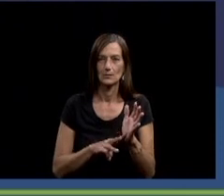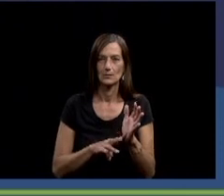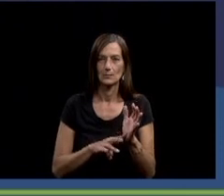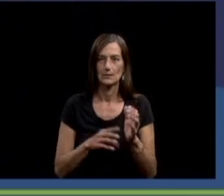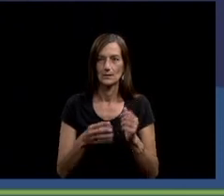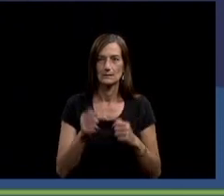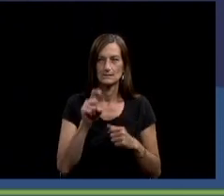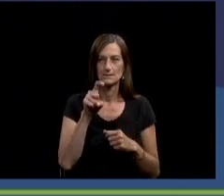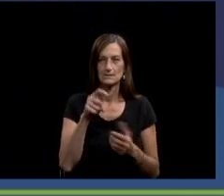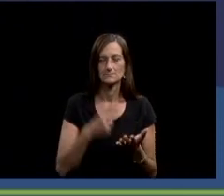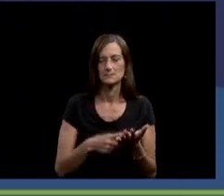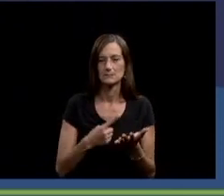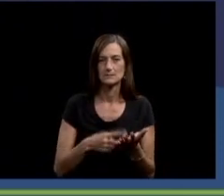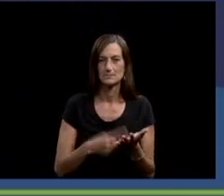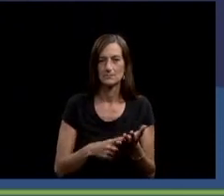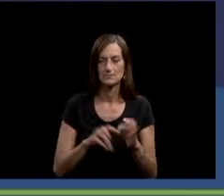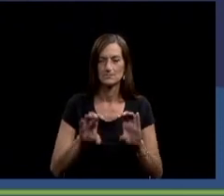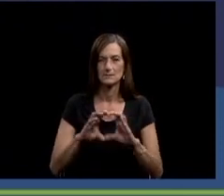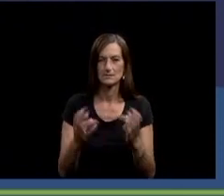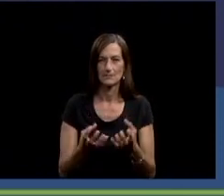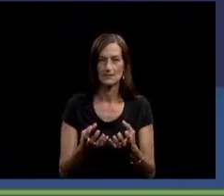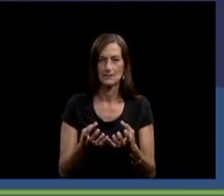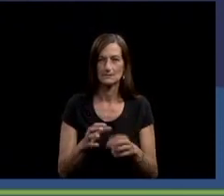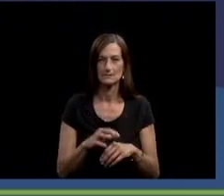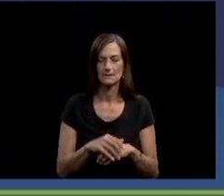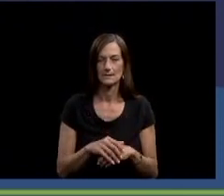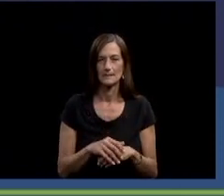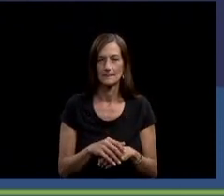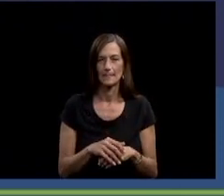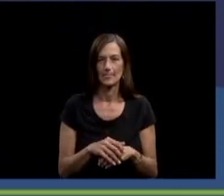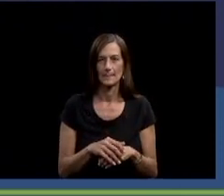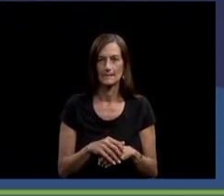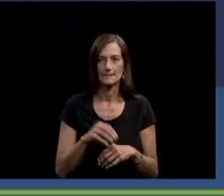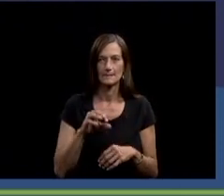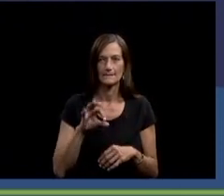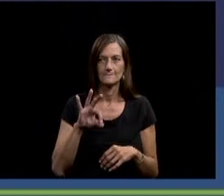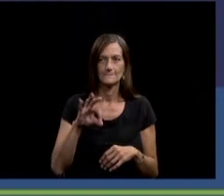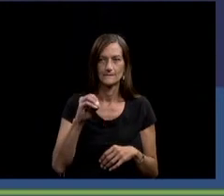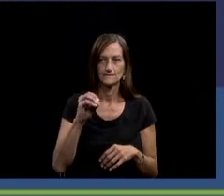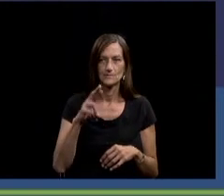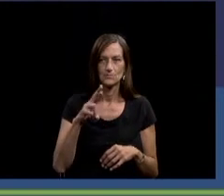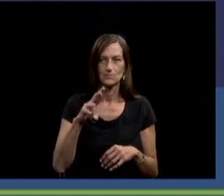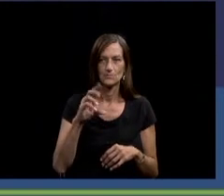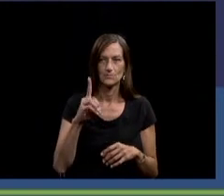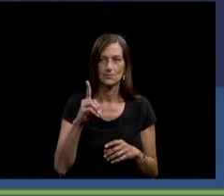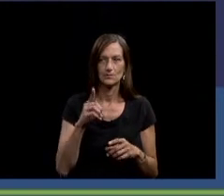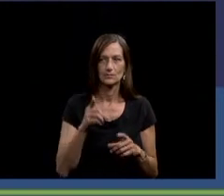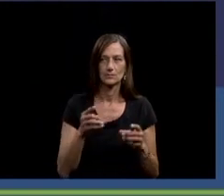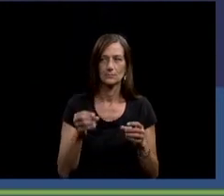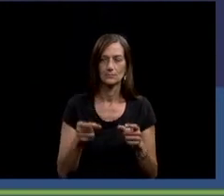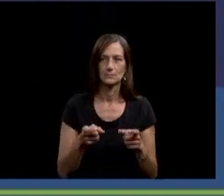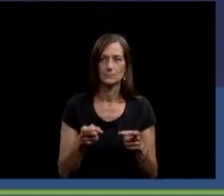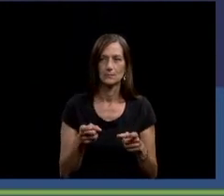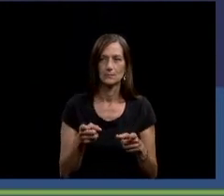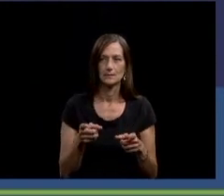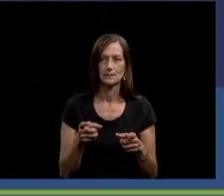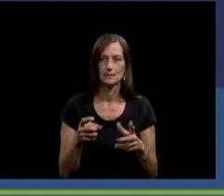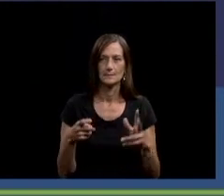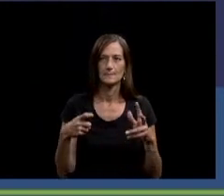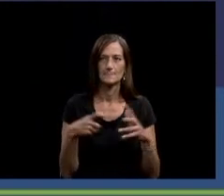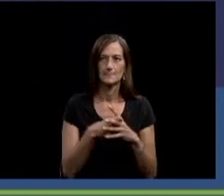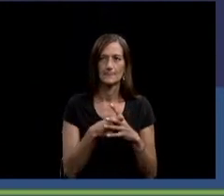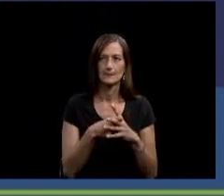addition, Mr. Ford has engaged us to look at that program potentially for other